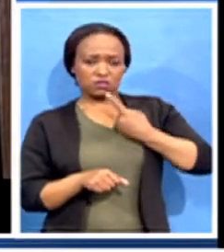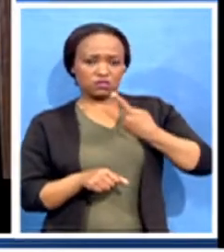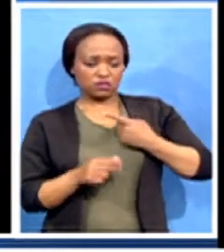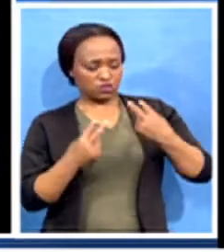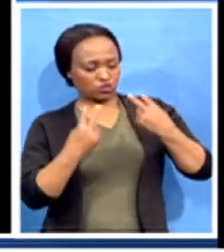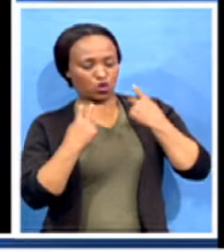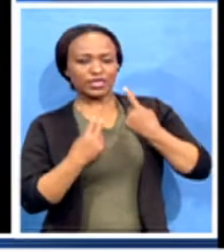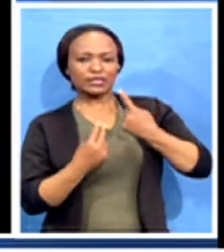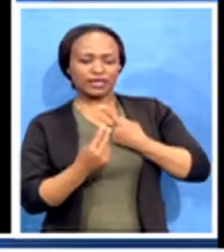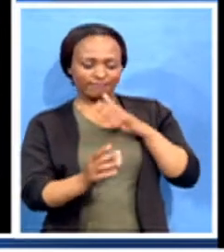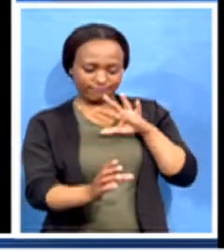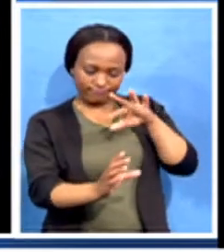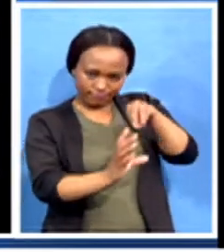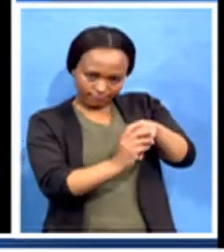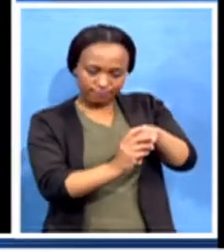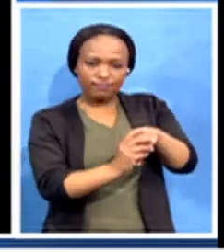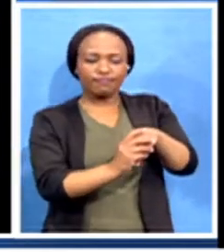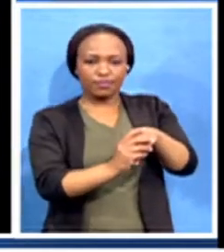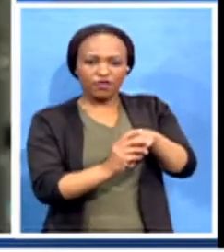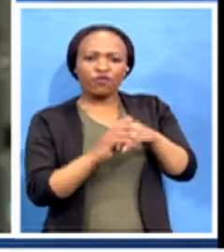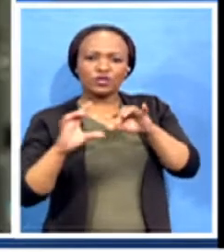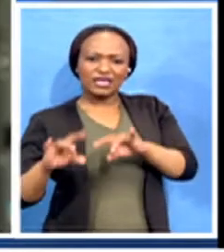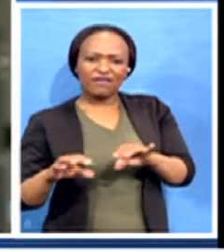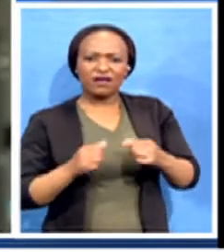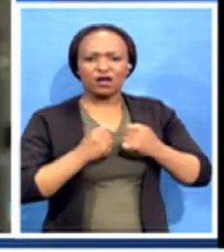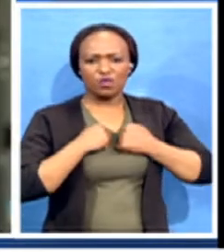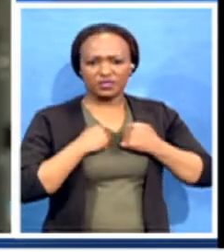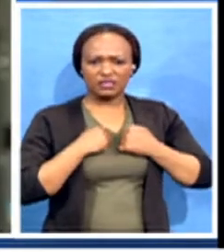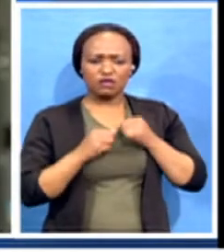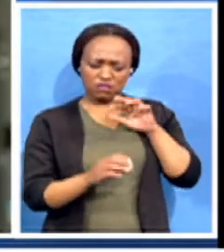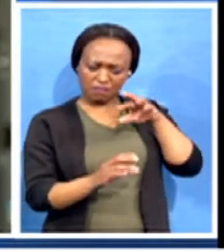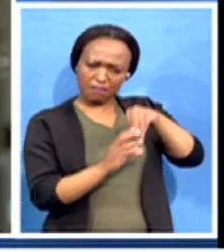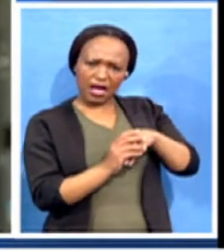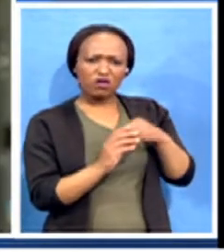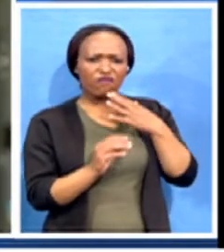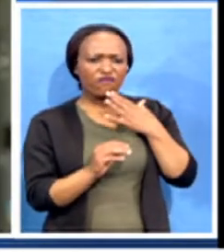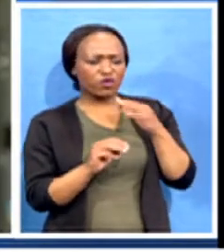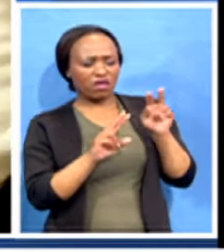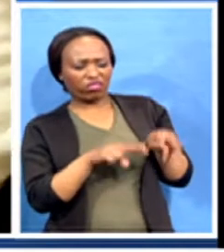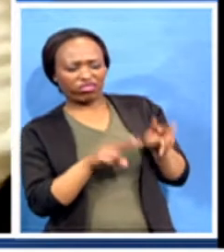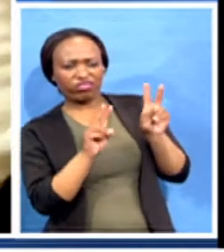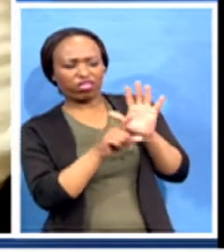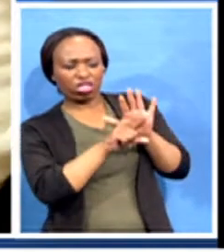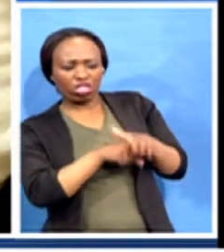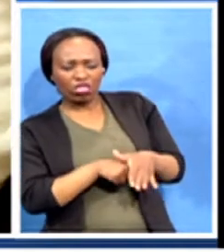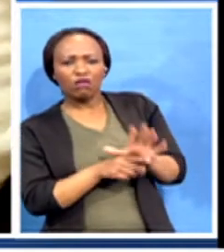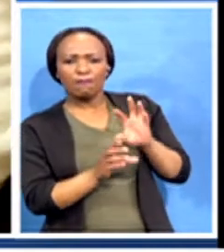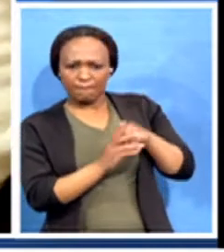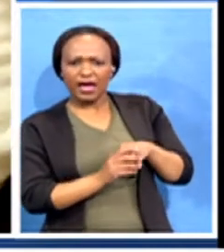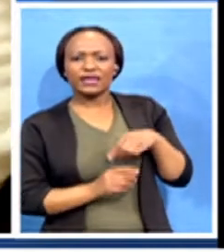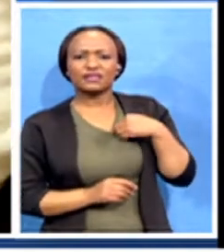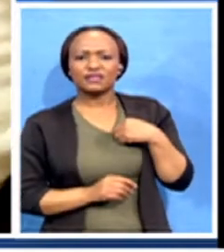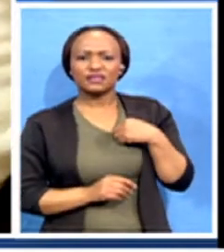part of our suffering. He saw himself as part of our humiliation, and saw himself as